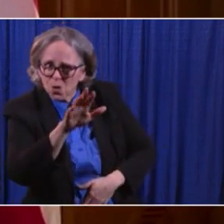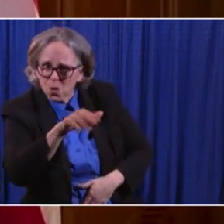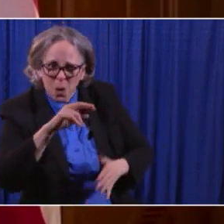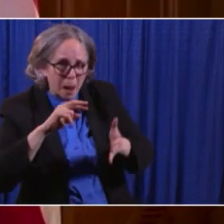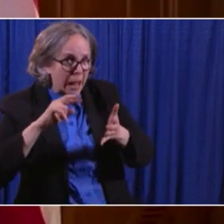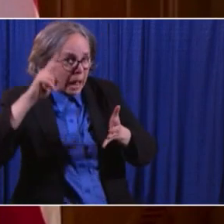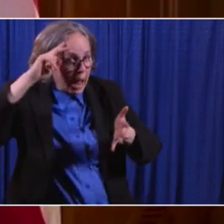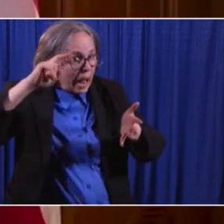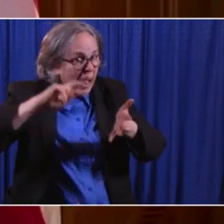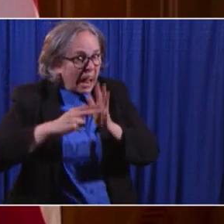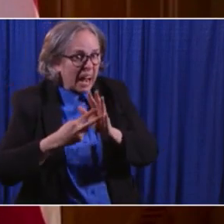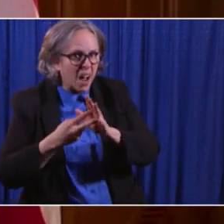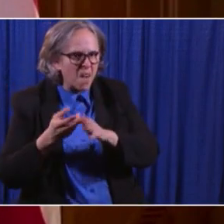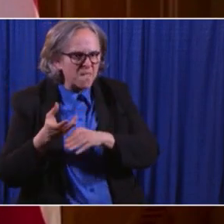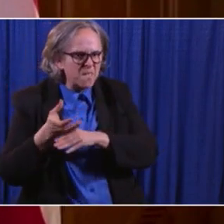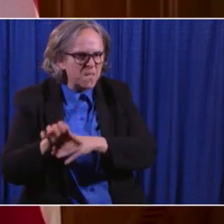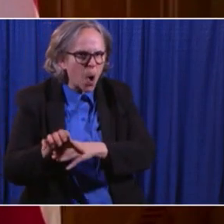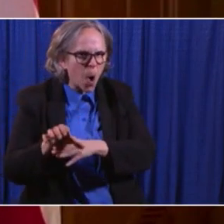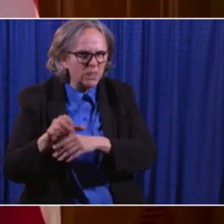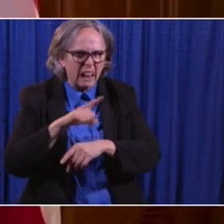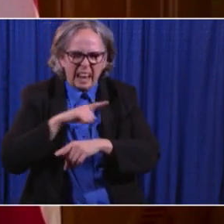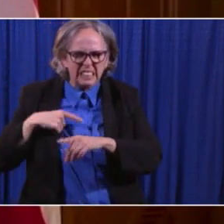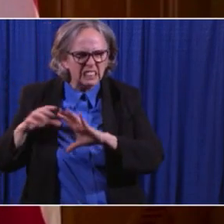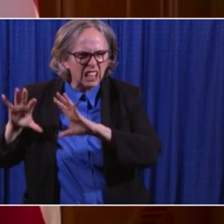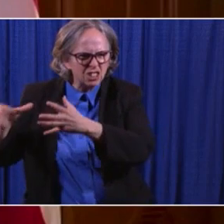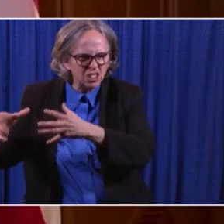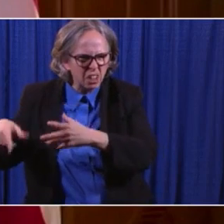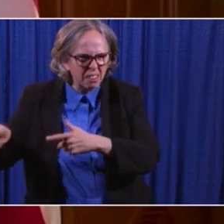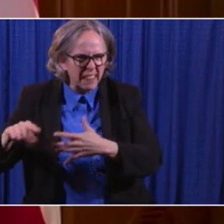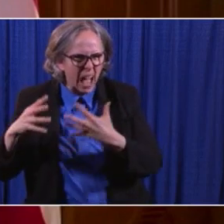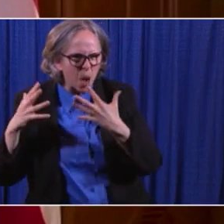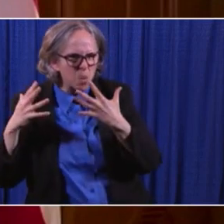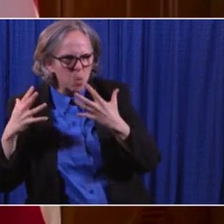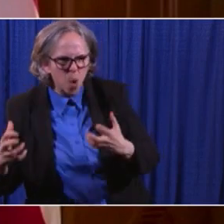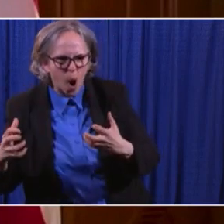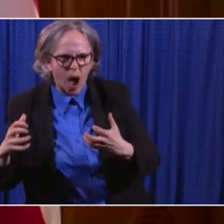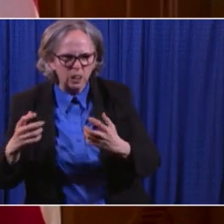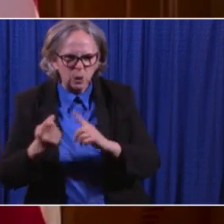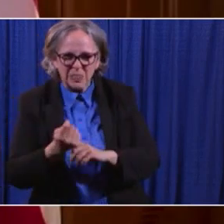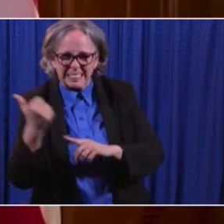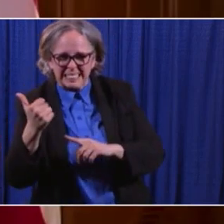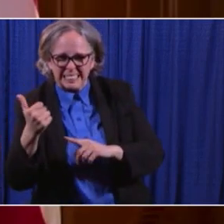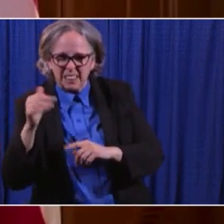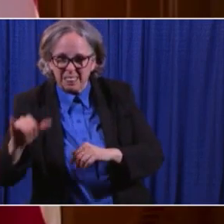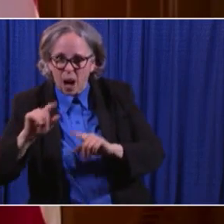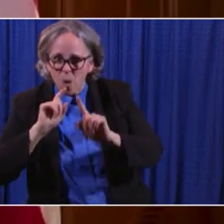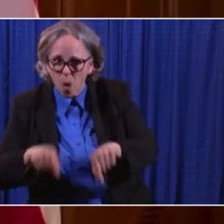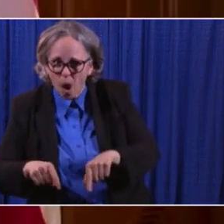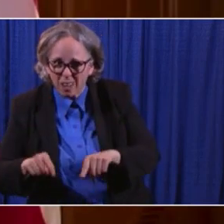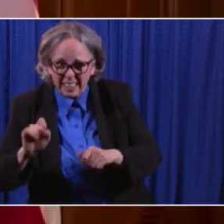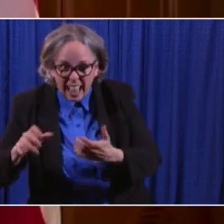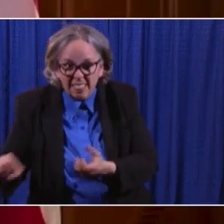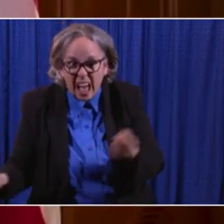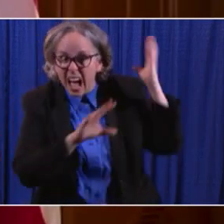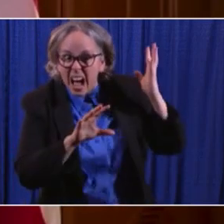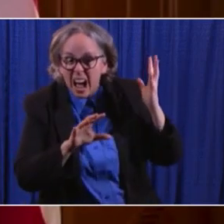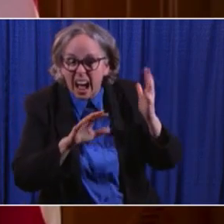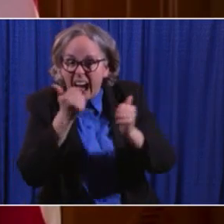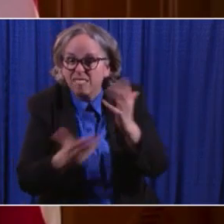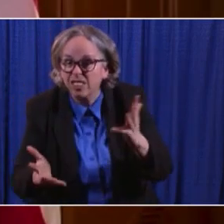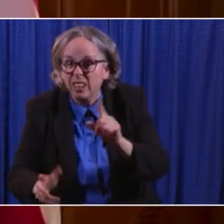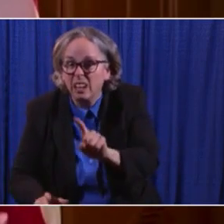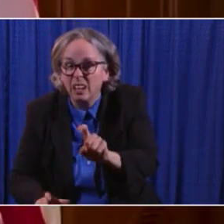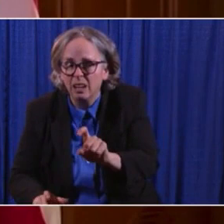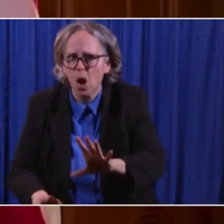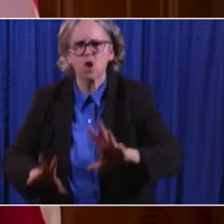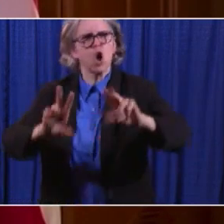they overturned any of this, they would have to overturn everything? This does not have anything to do with the General Assembly. This is a decision that